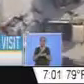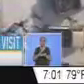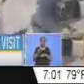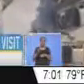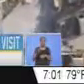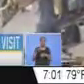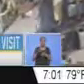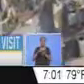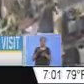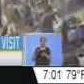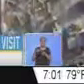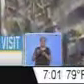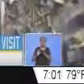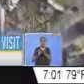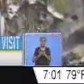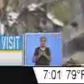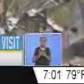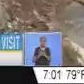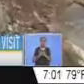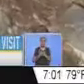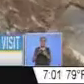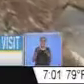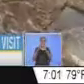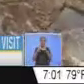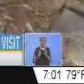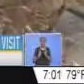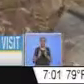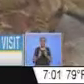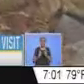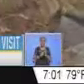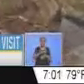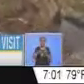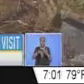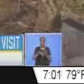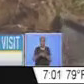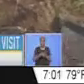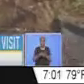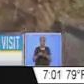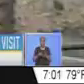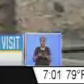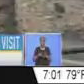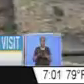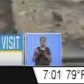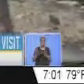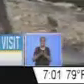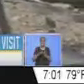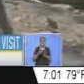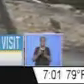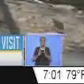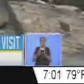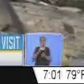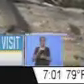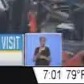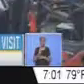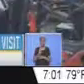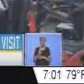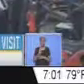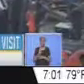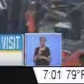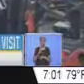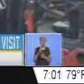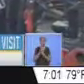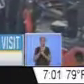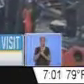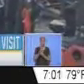Noting that all government operations and workers were affected by Hurricane Dorian, the Prime Minister announced that trailers to house critical government workers are